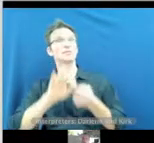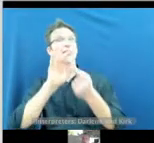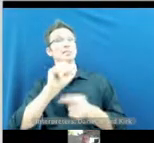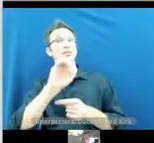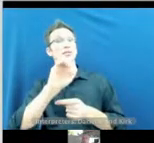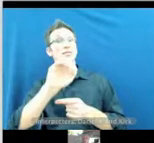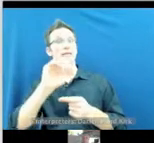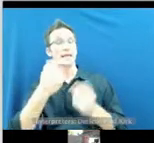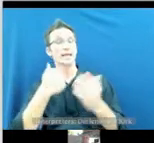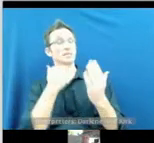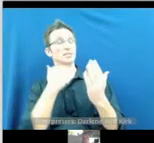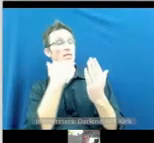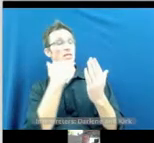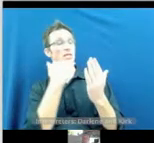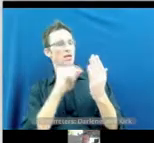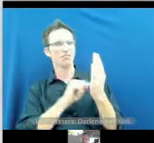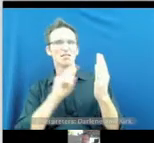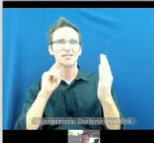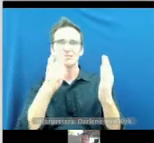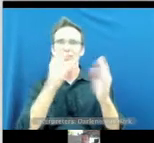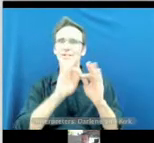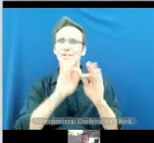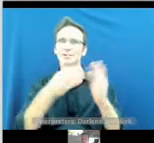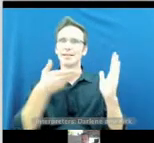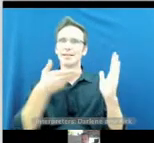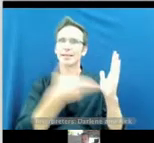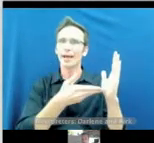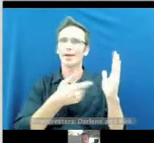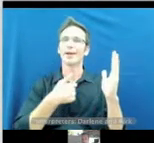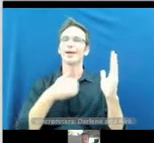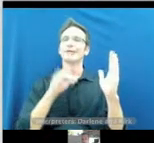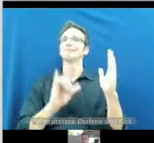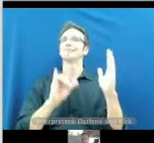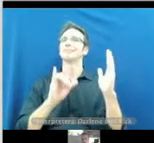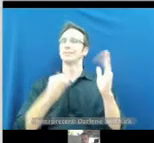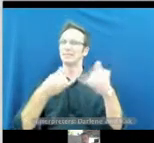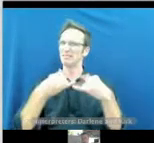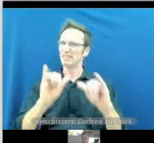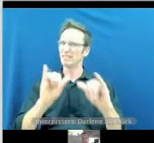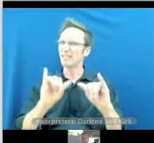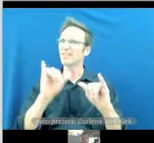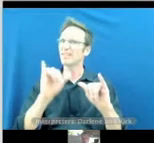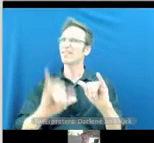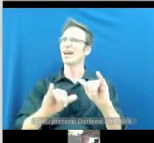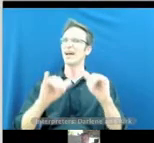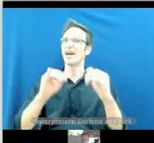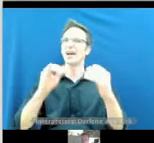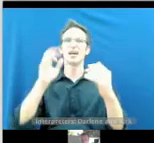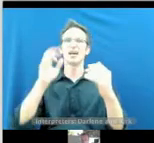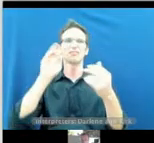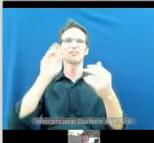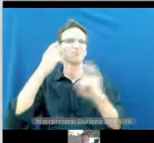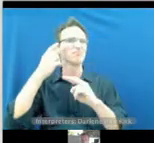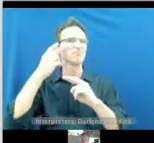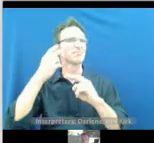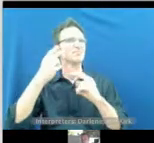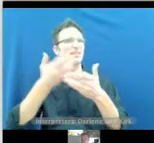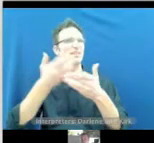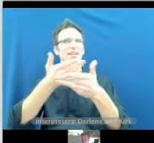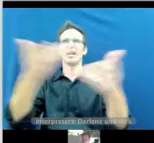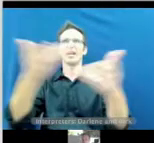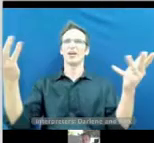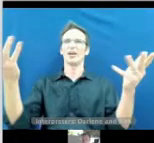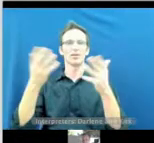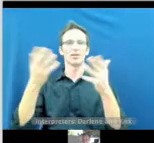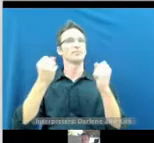this is and remains to be an issue, and I think because we just have, there's lack of knowledge about the topic